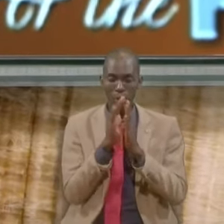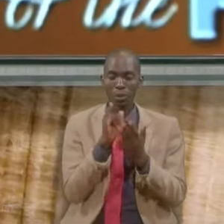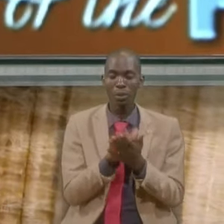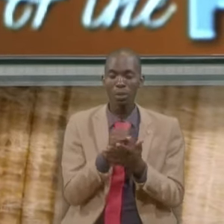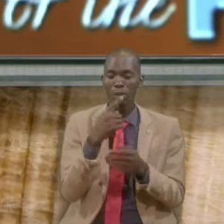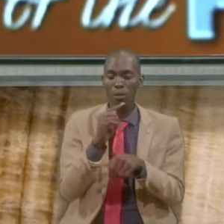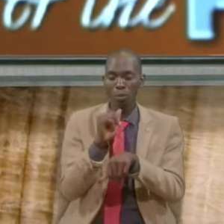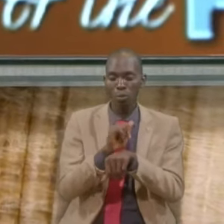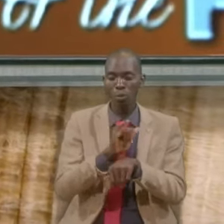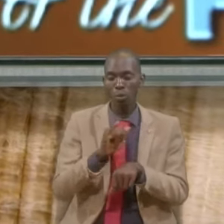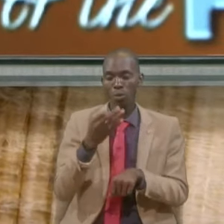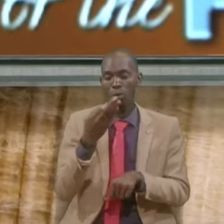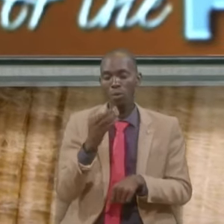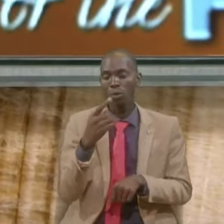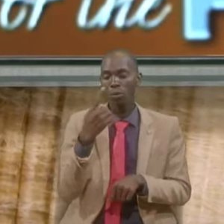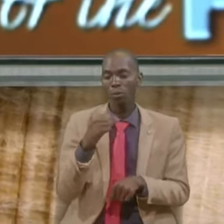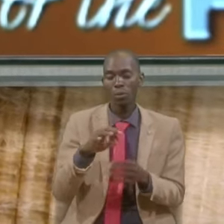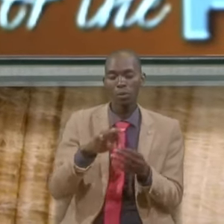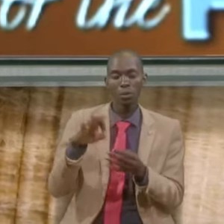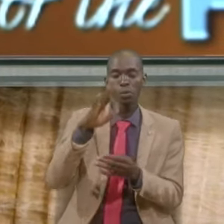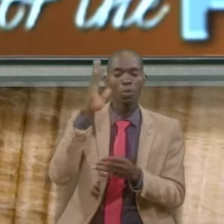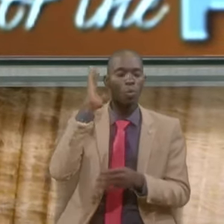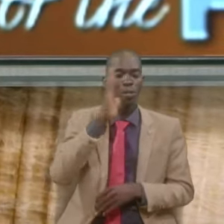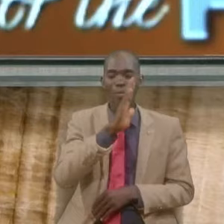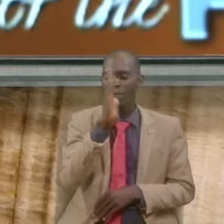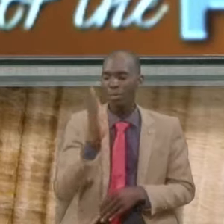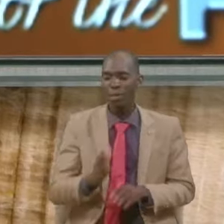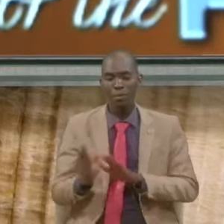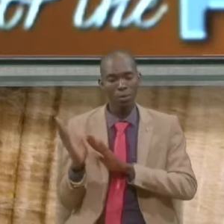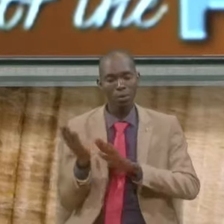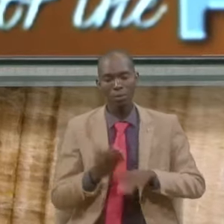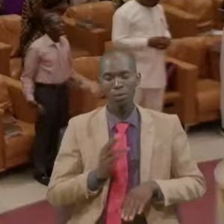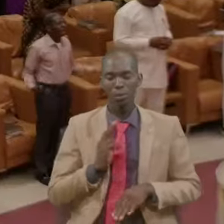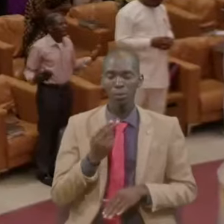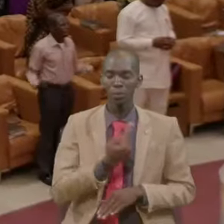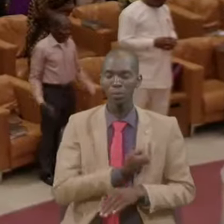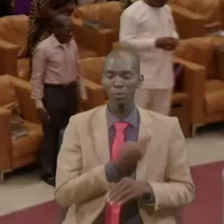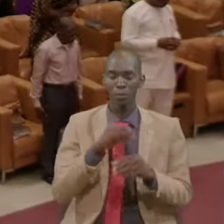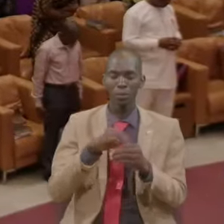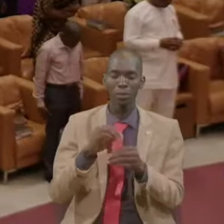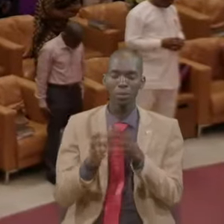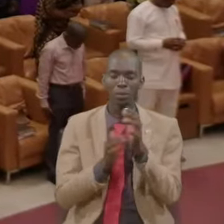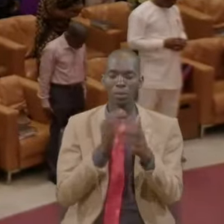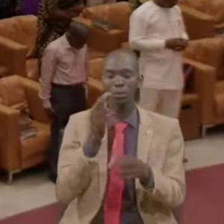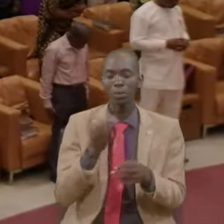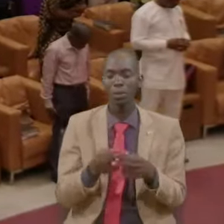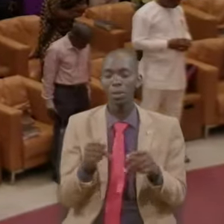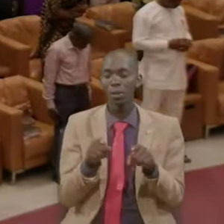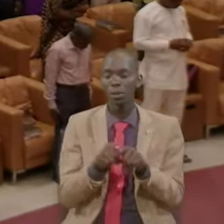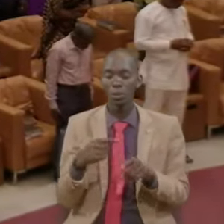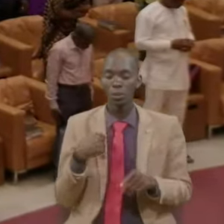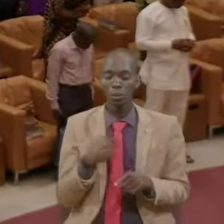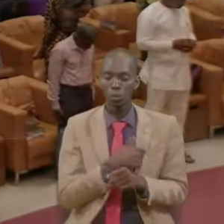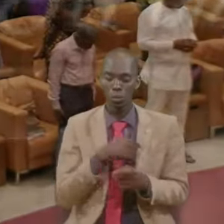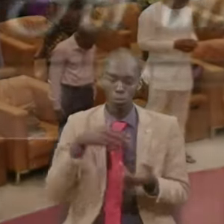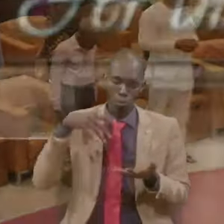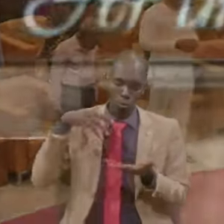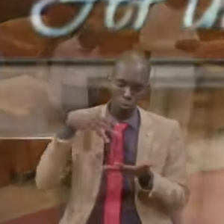of the spirit will never leave us in Jesus' name. As we study